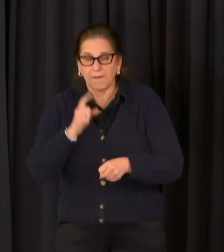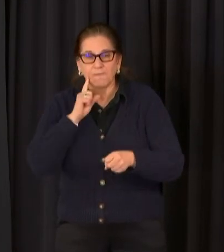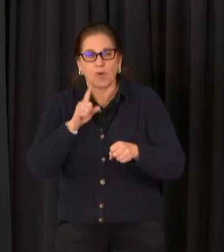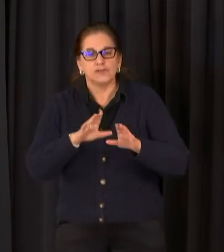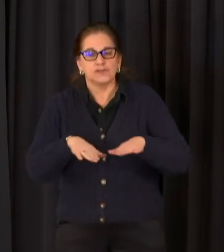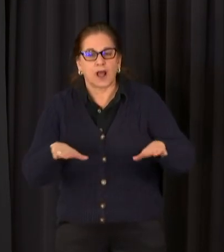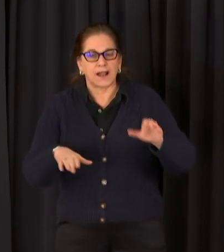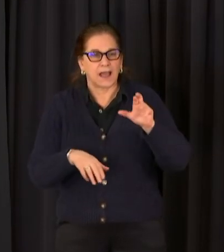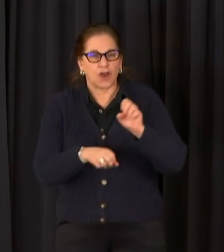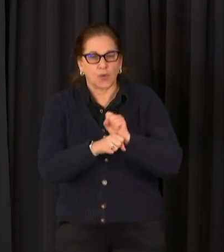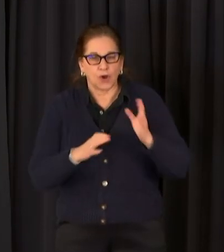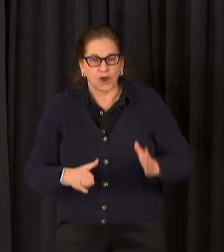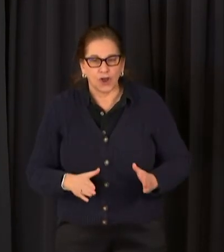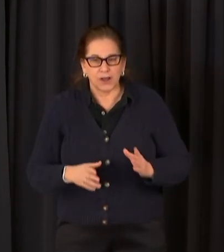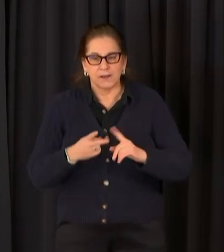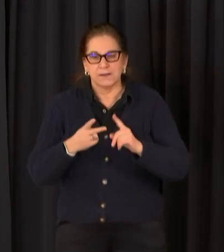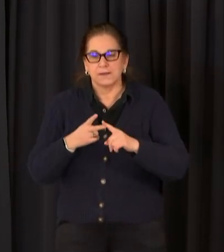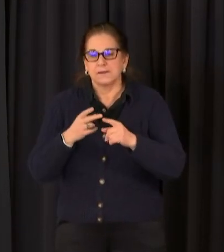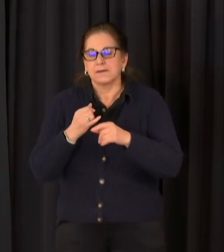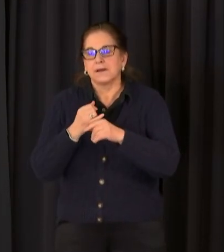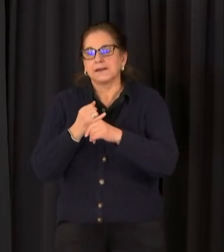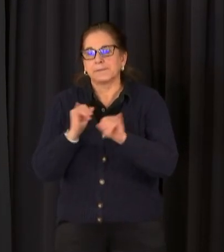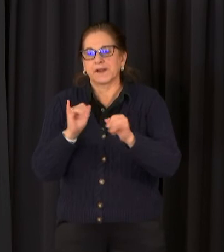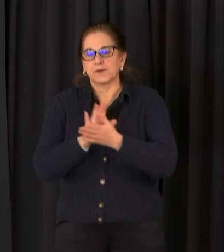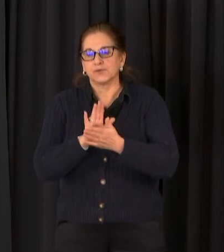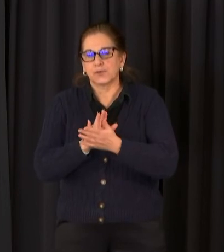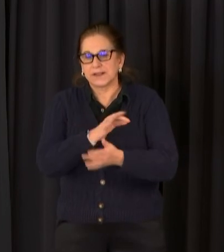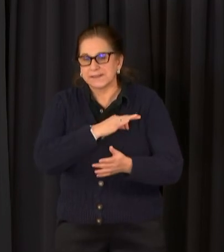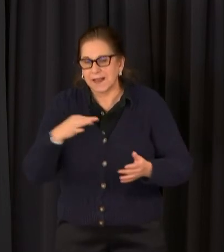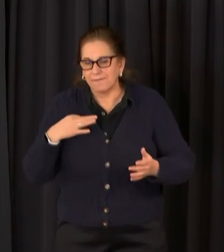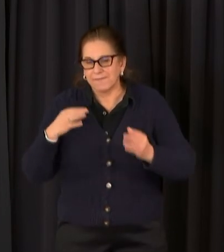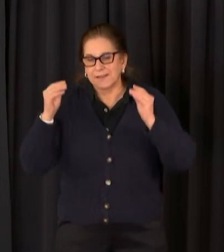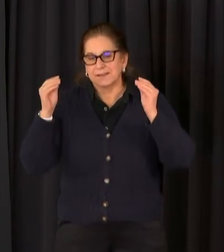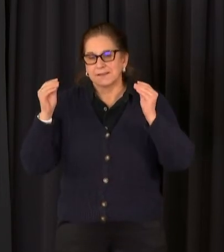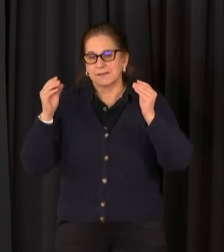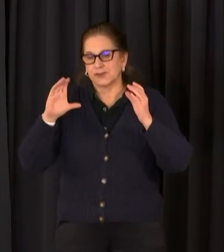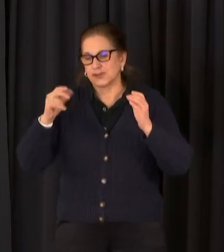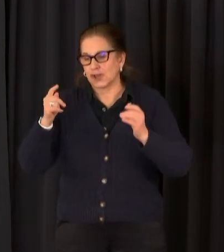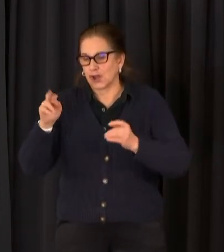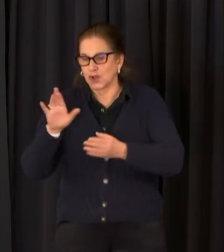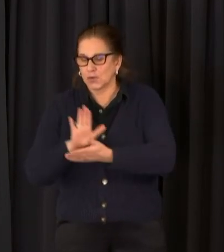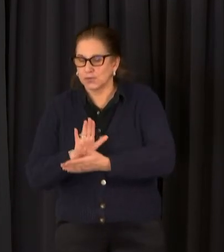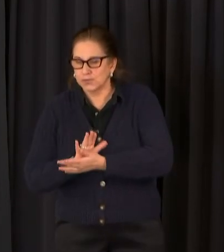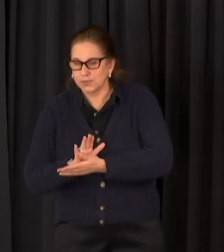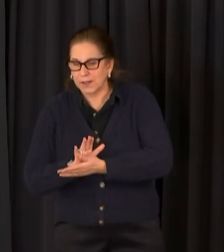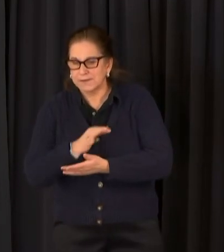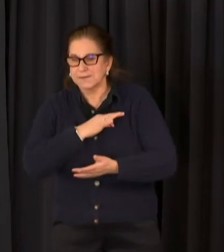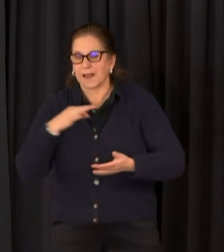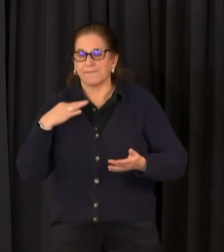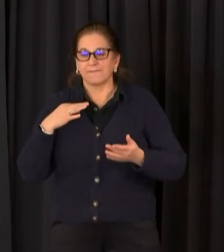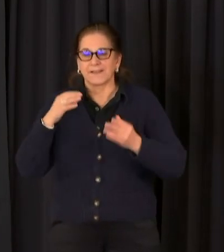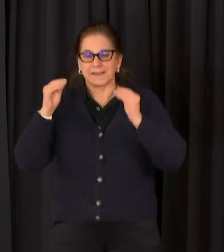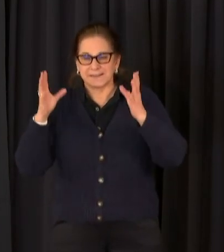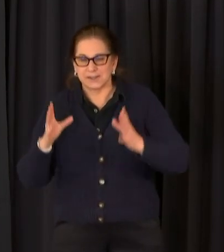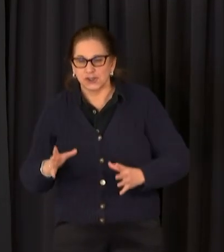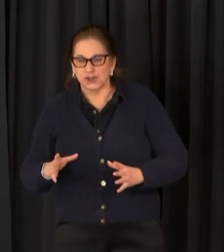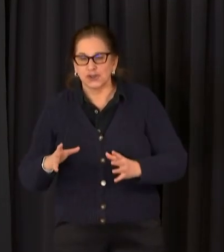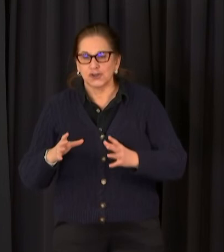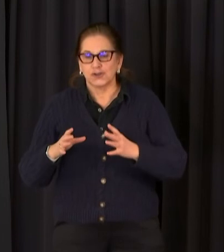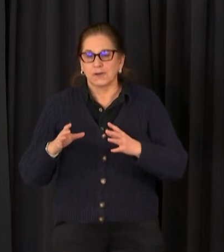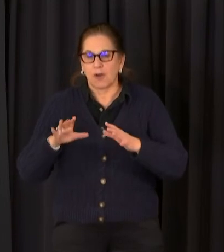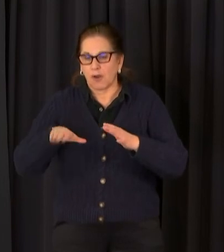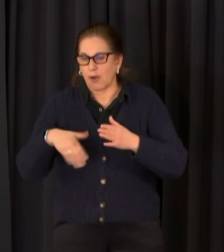workers, independent school staff, and charter school staff. These appointments are available for those who